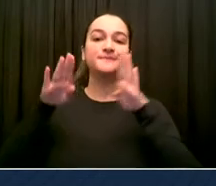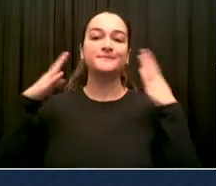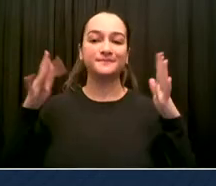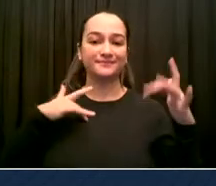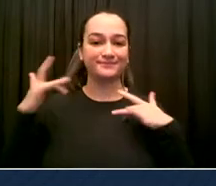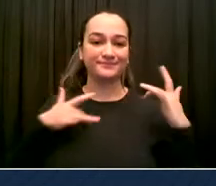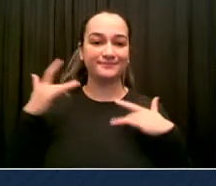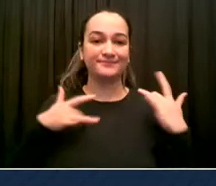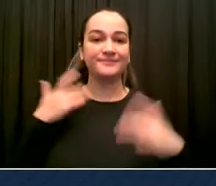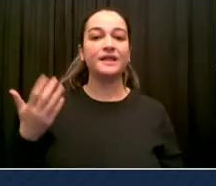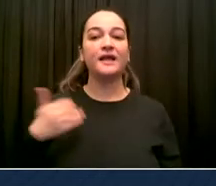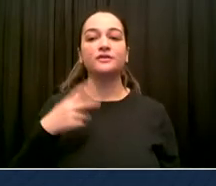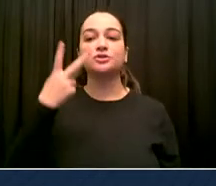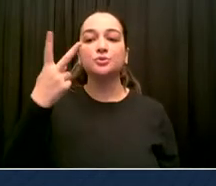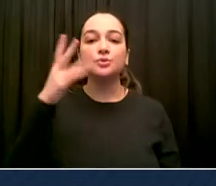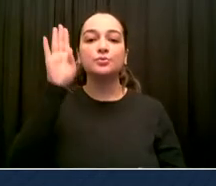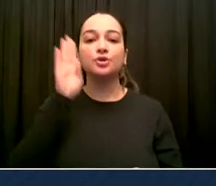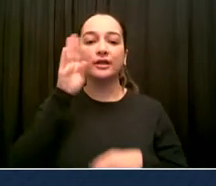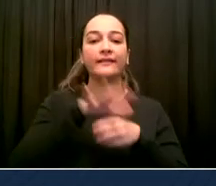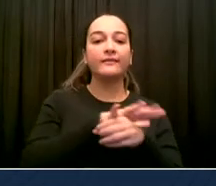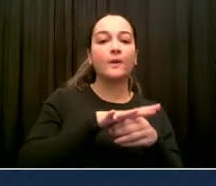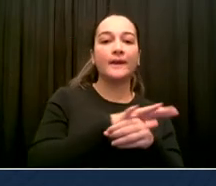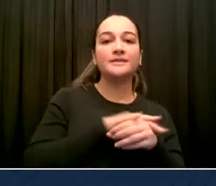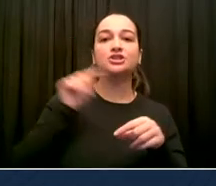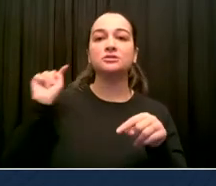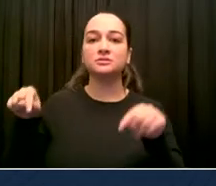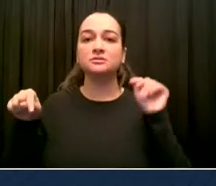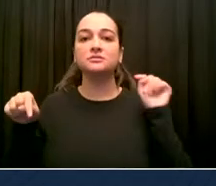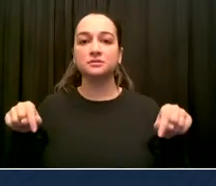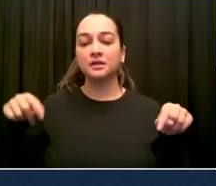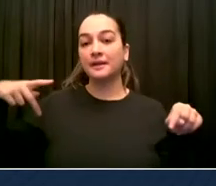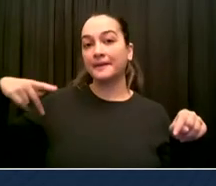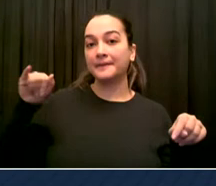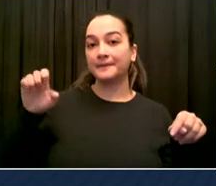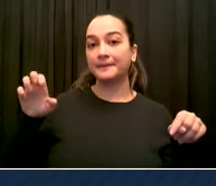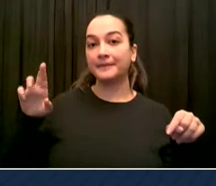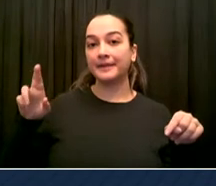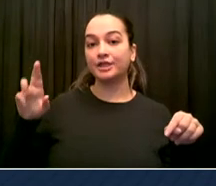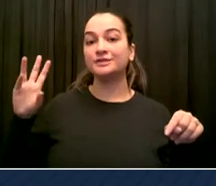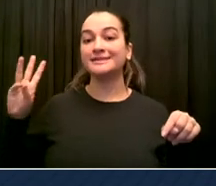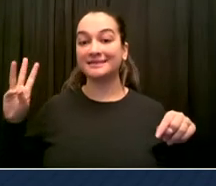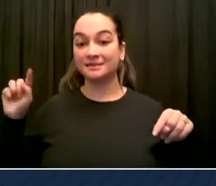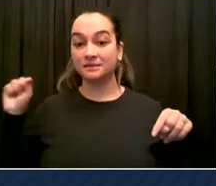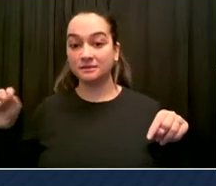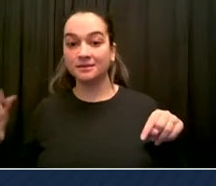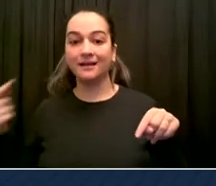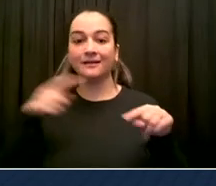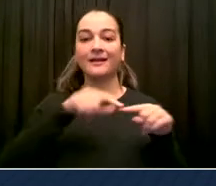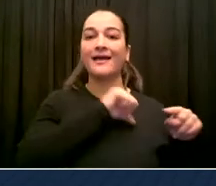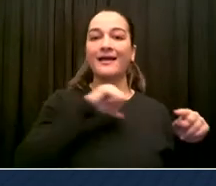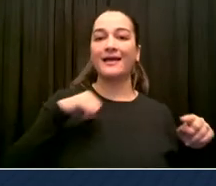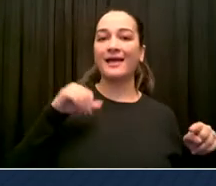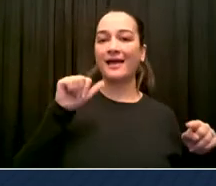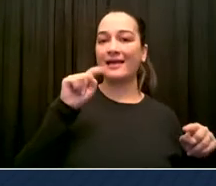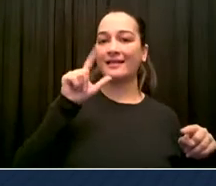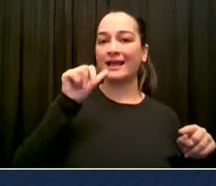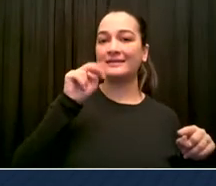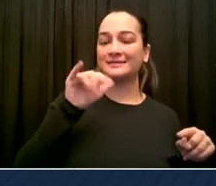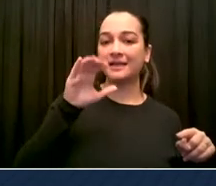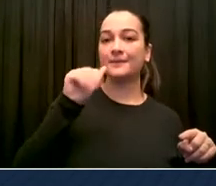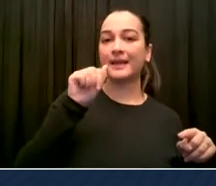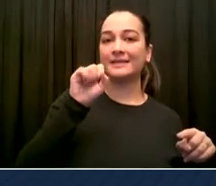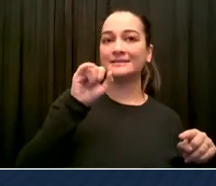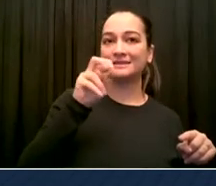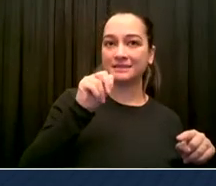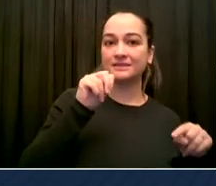for the weekend service that will be provided, Brooklyn Bridge Park and Red Hook. And we want to make sure that people have access to